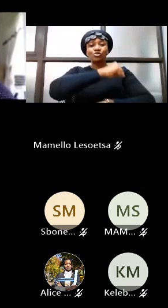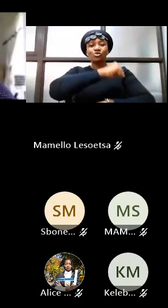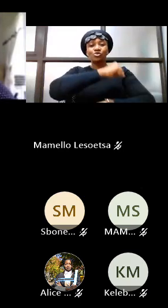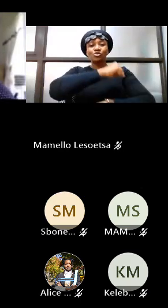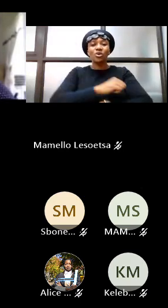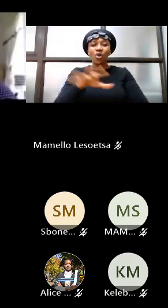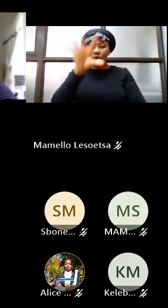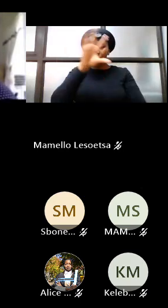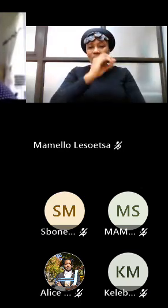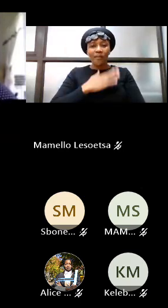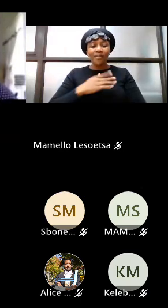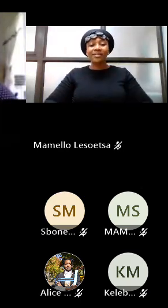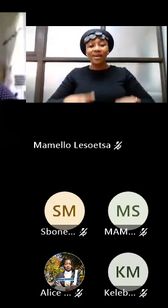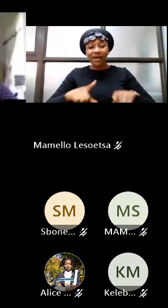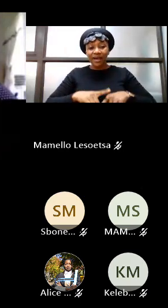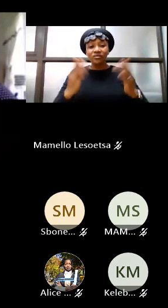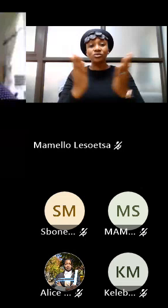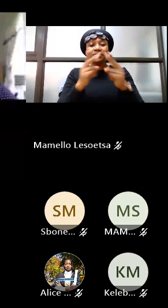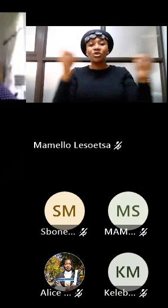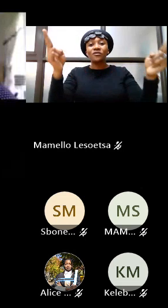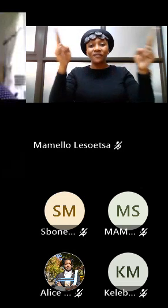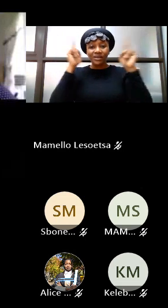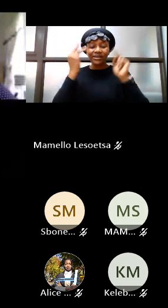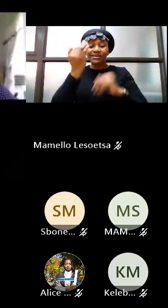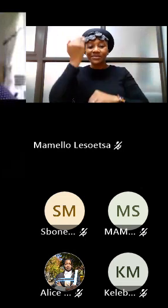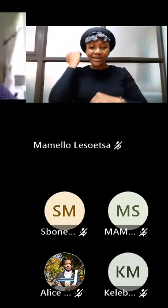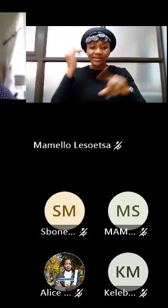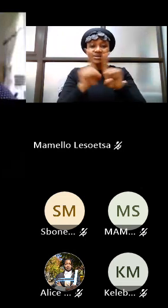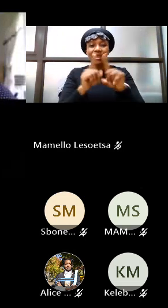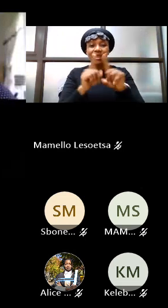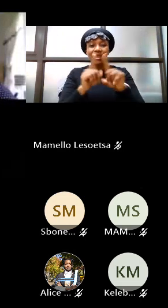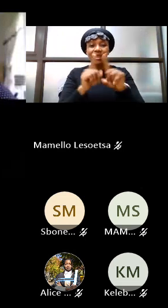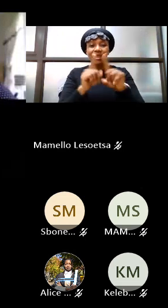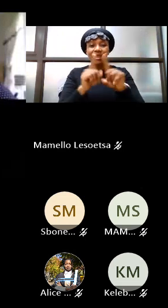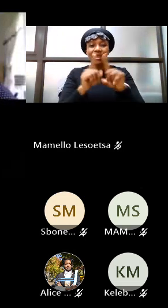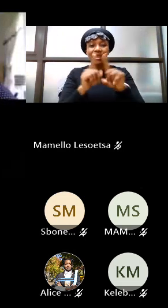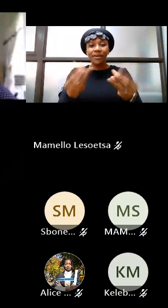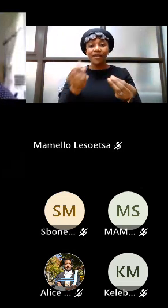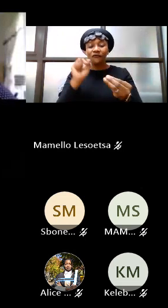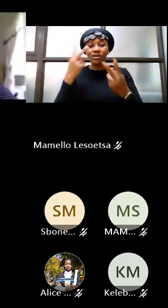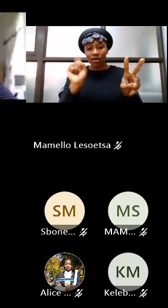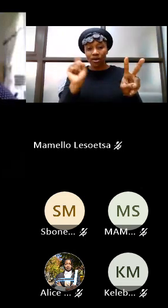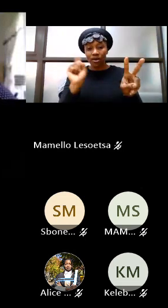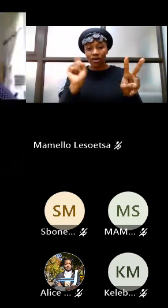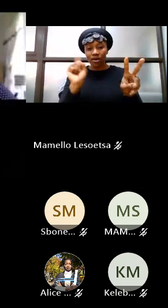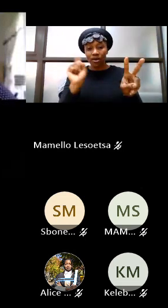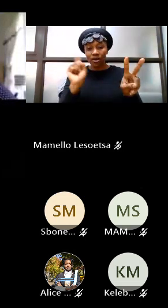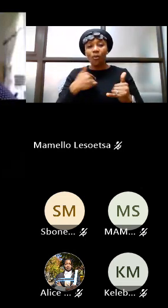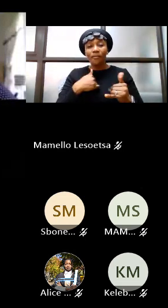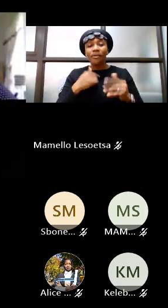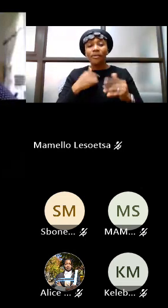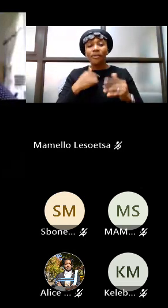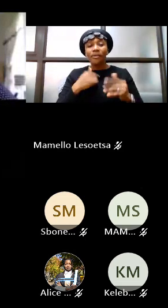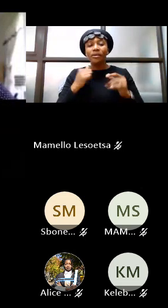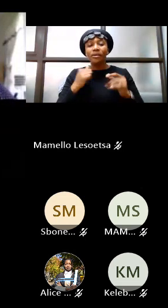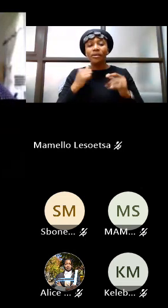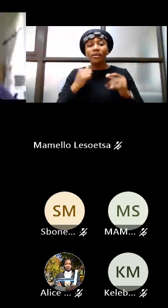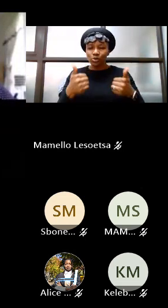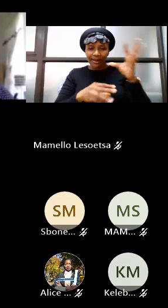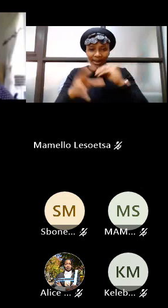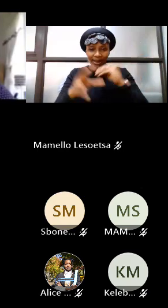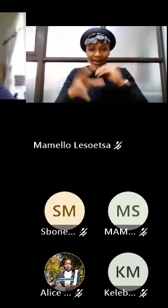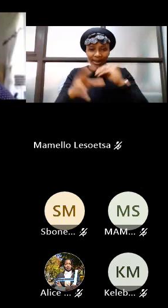experiences to university experiences, and also having the perspective now, actually learning the